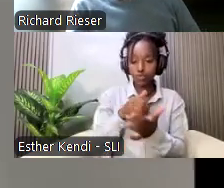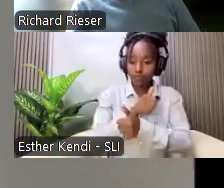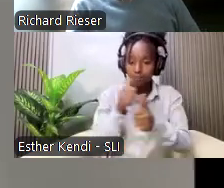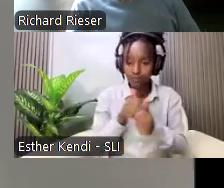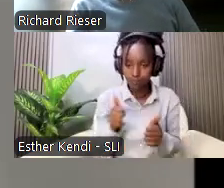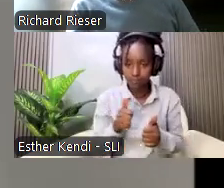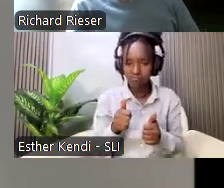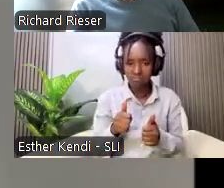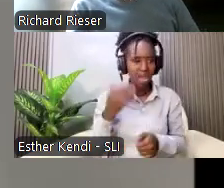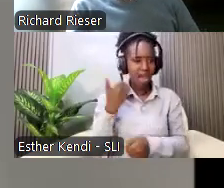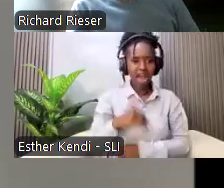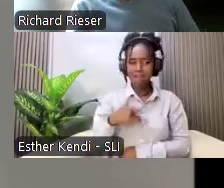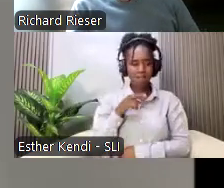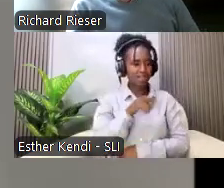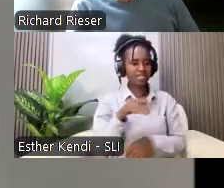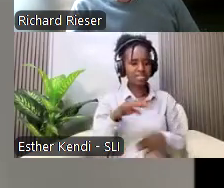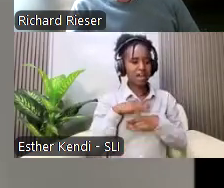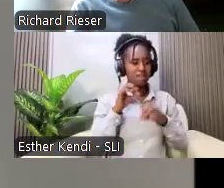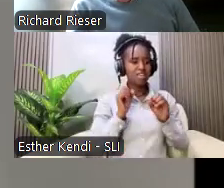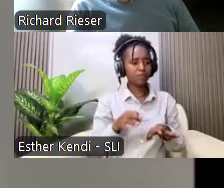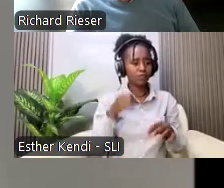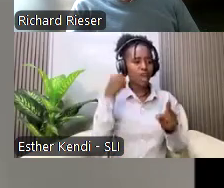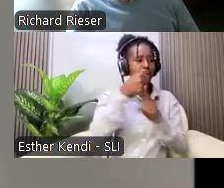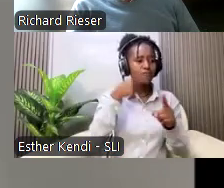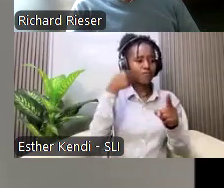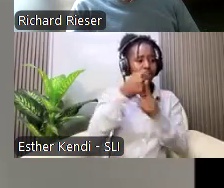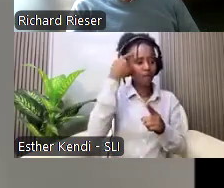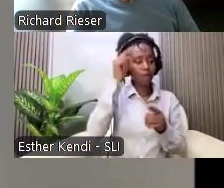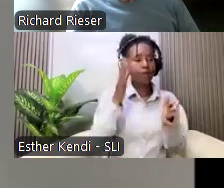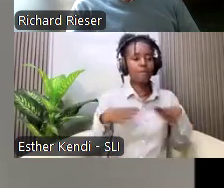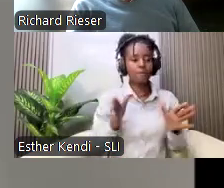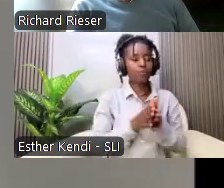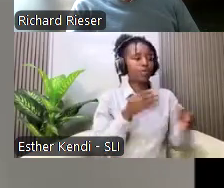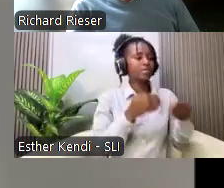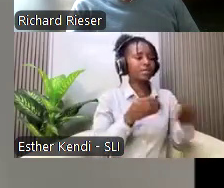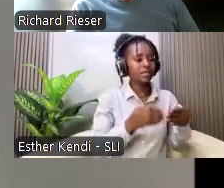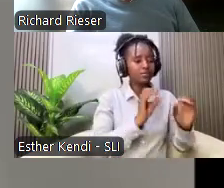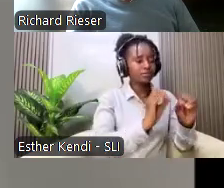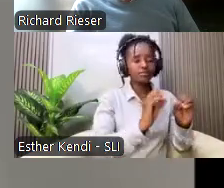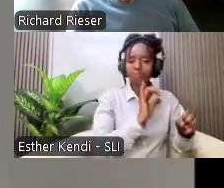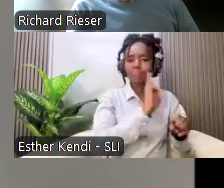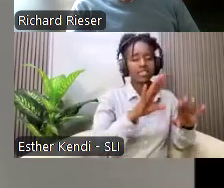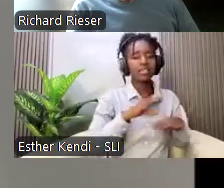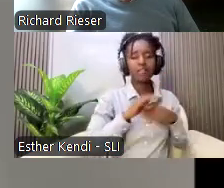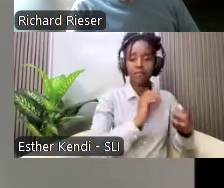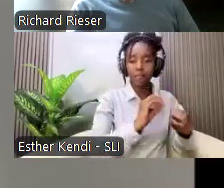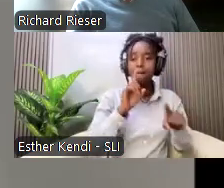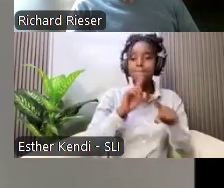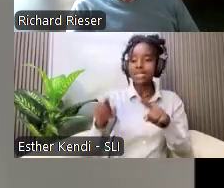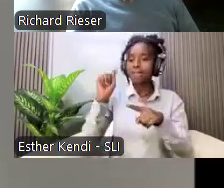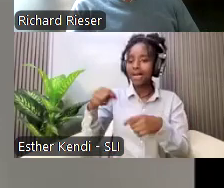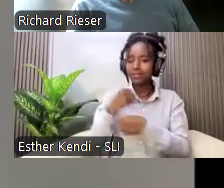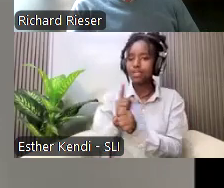to simply advocate for disabled people. We must ensure that the most